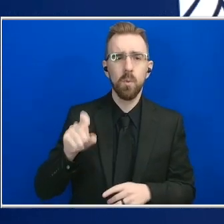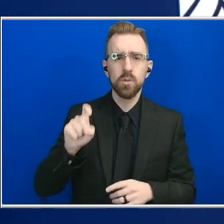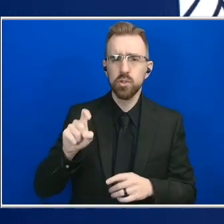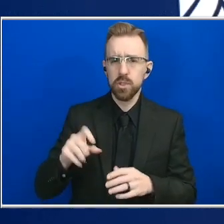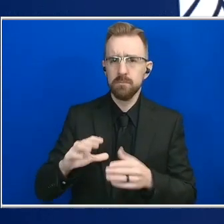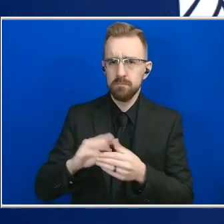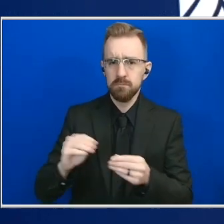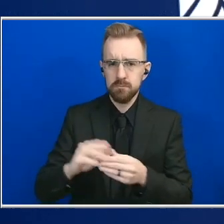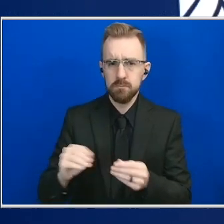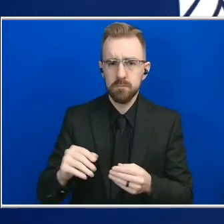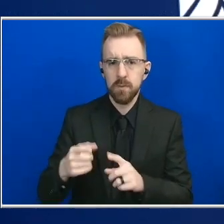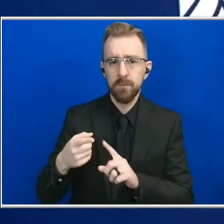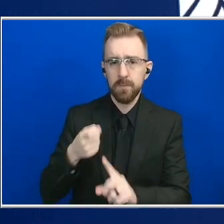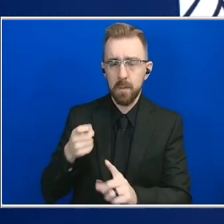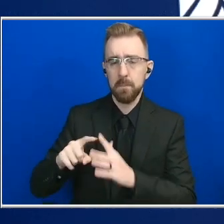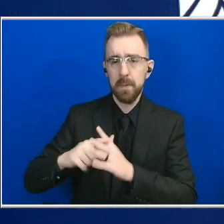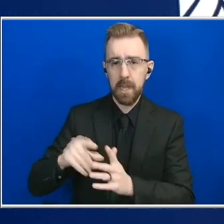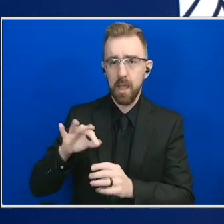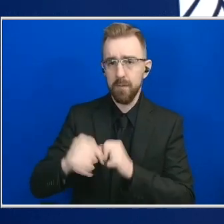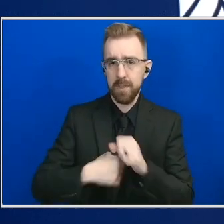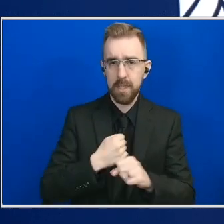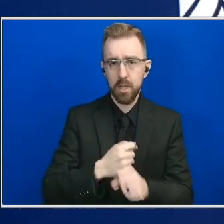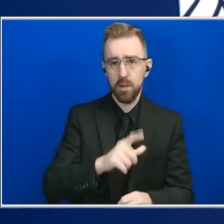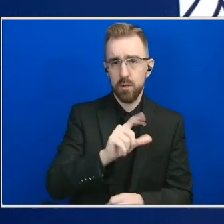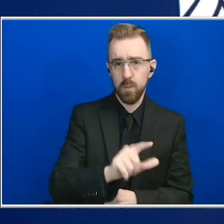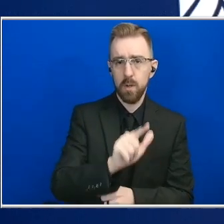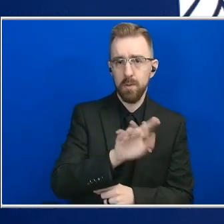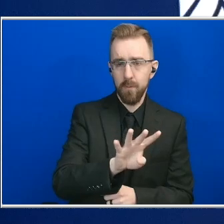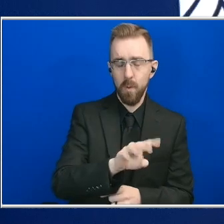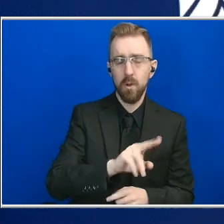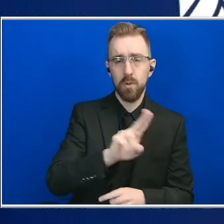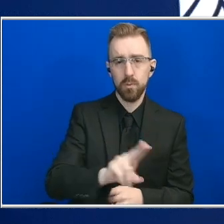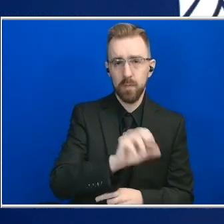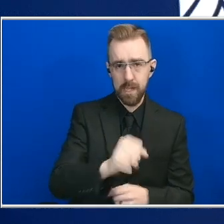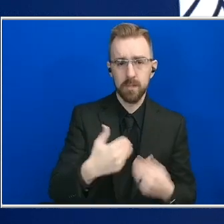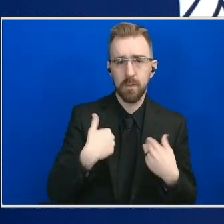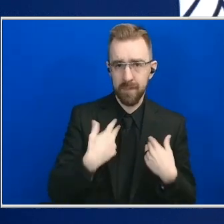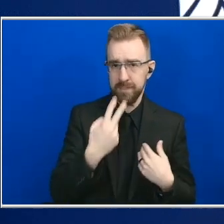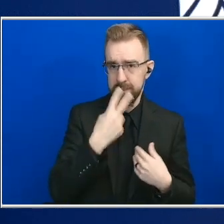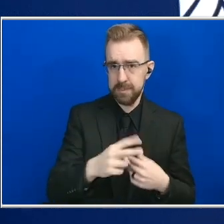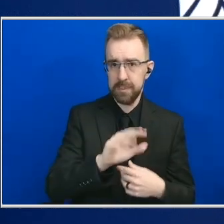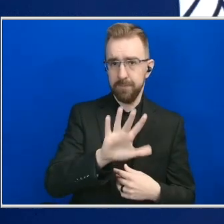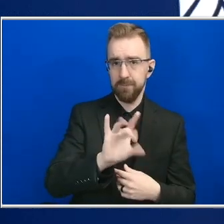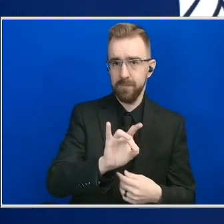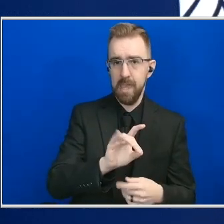the beginning of the year, 2024, in the United States, we have seen 58 cases of